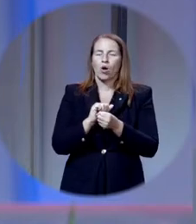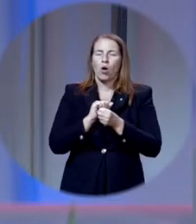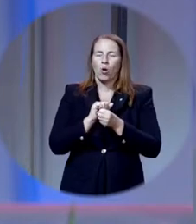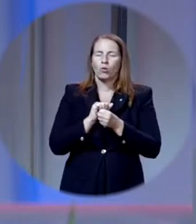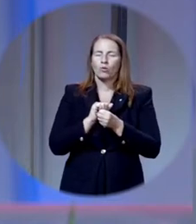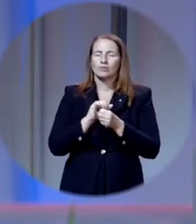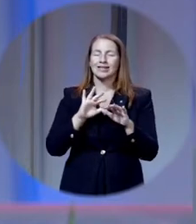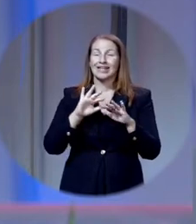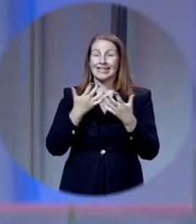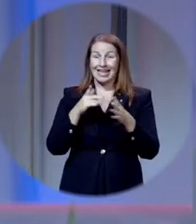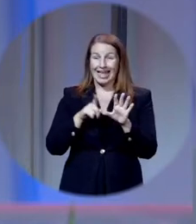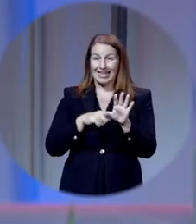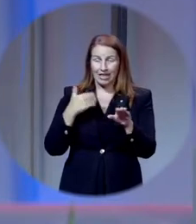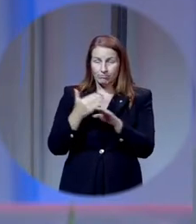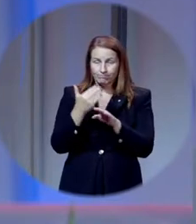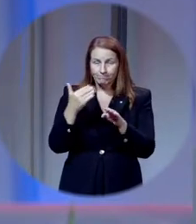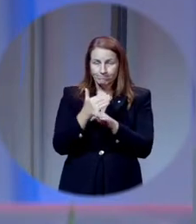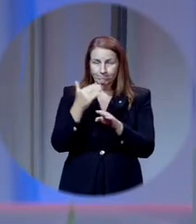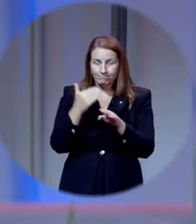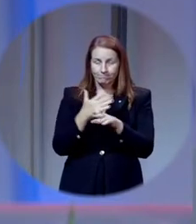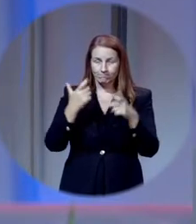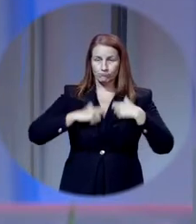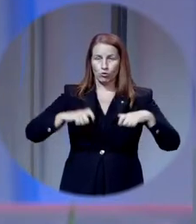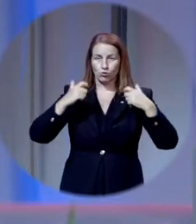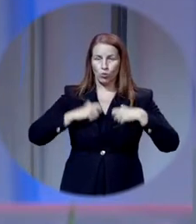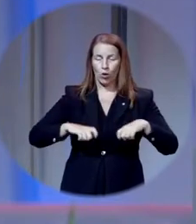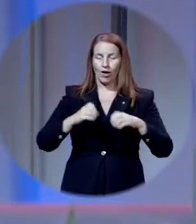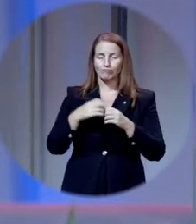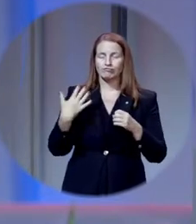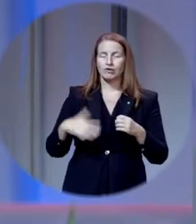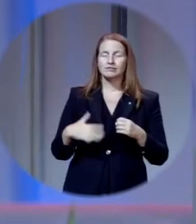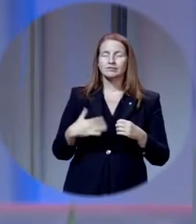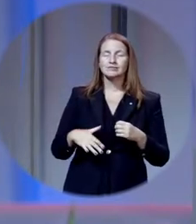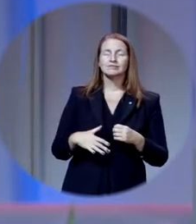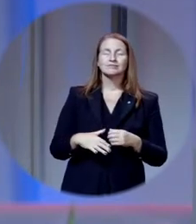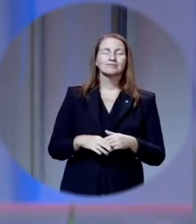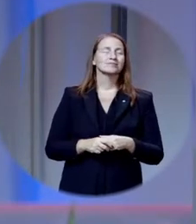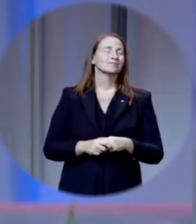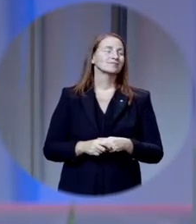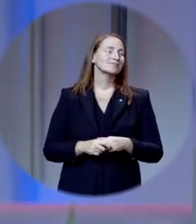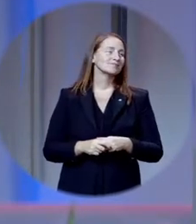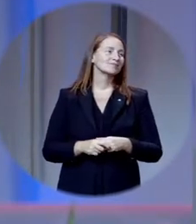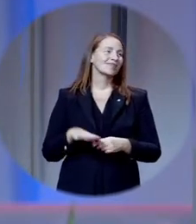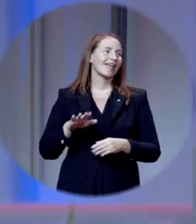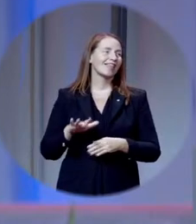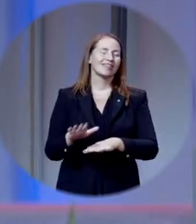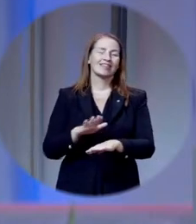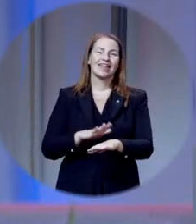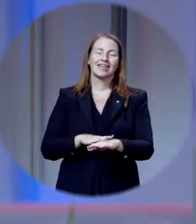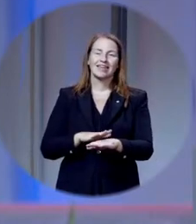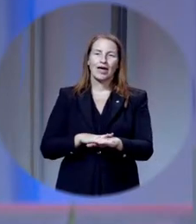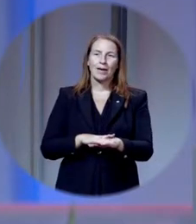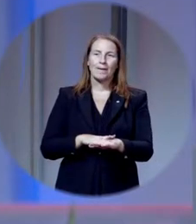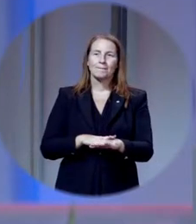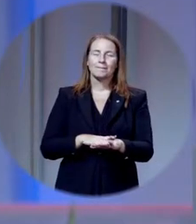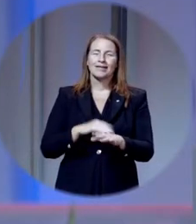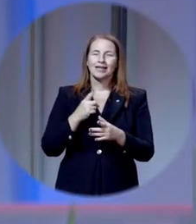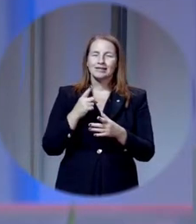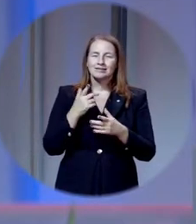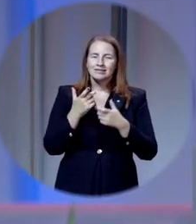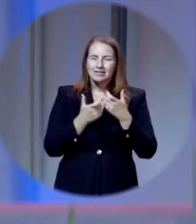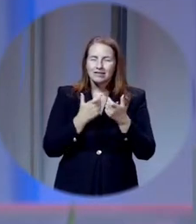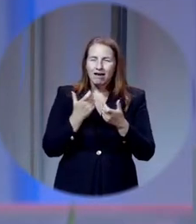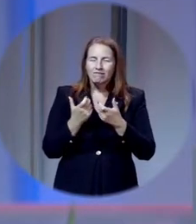busy and highly valued social worker here in Brighton. During that time, Helen discovered evening classes